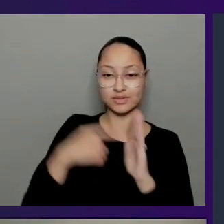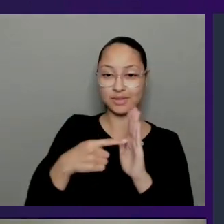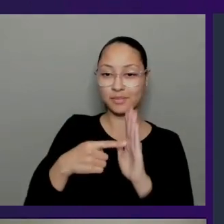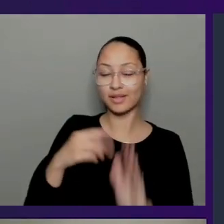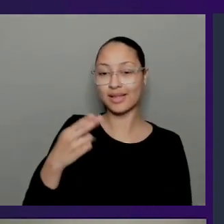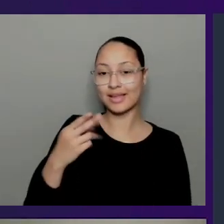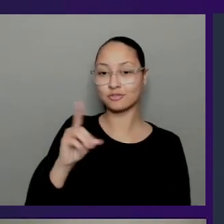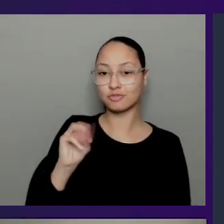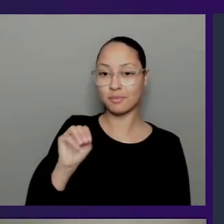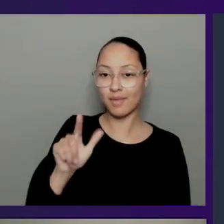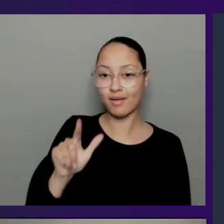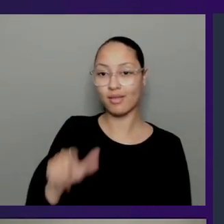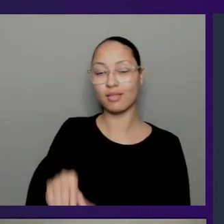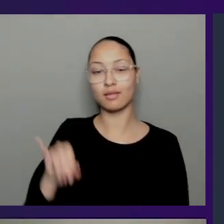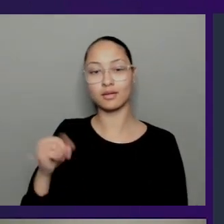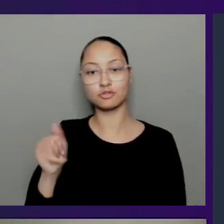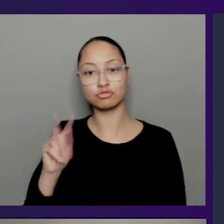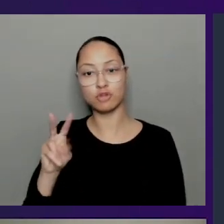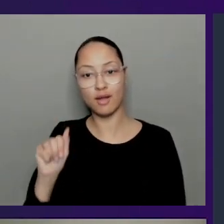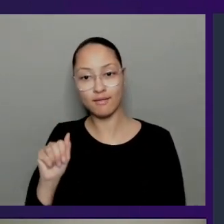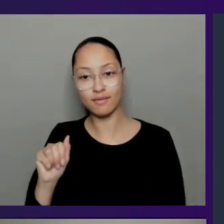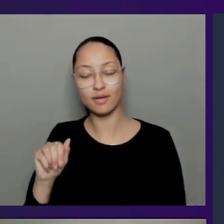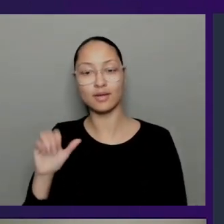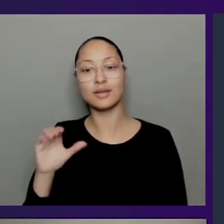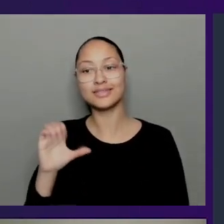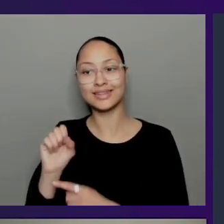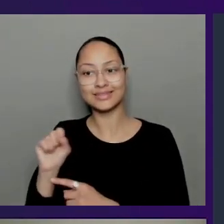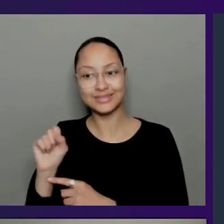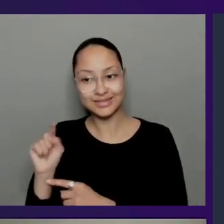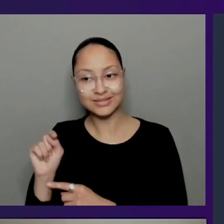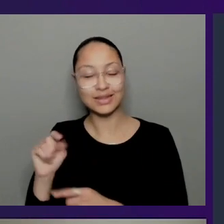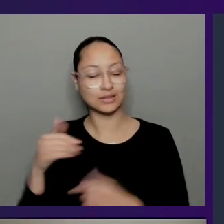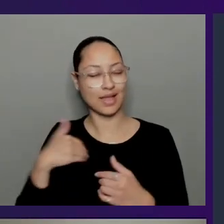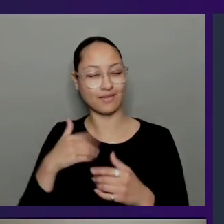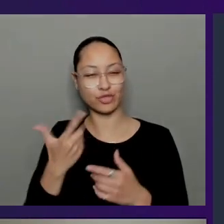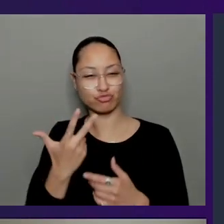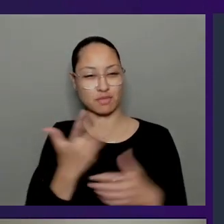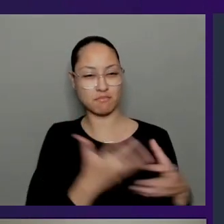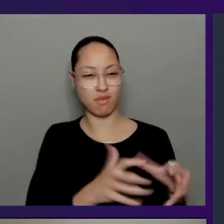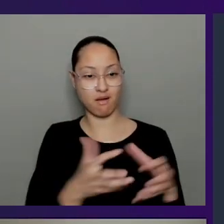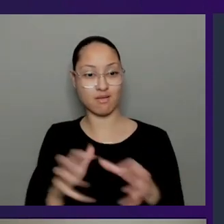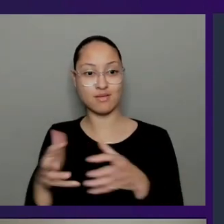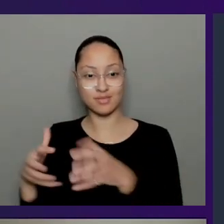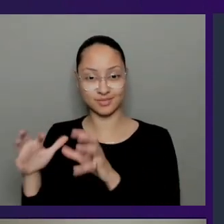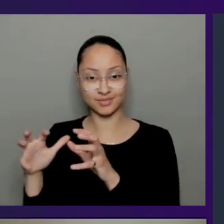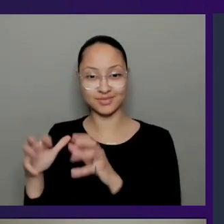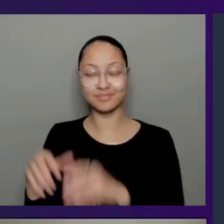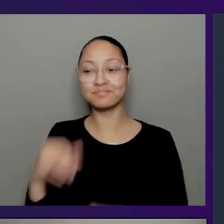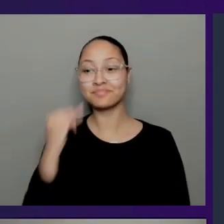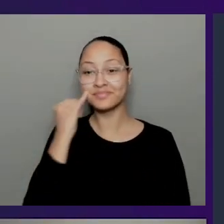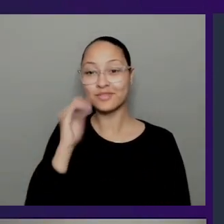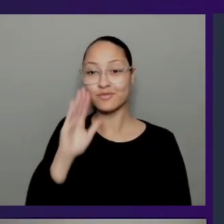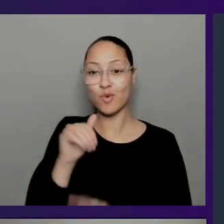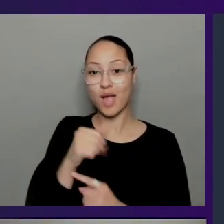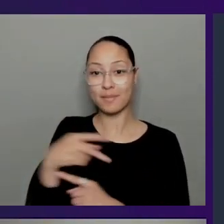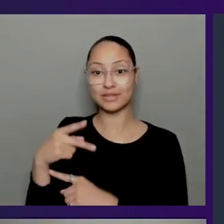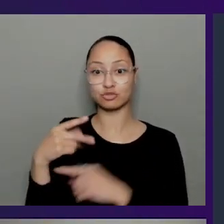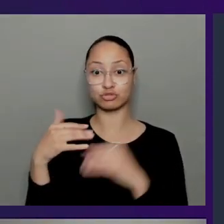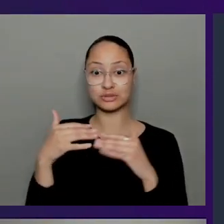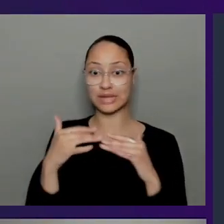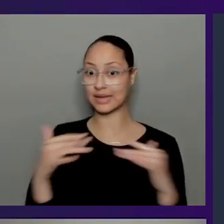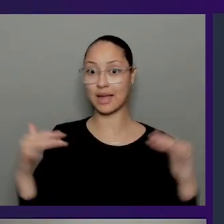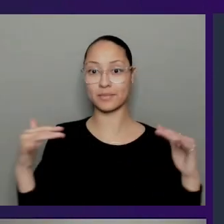CSS, so they typically live inside an S3 bucket. And then if your application is dynamic, you're going to need things